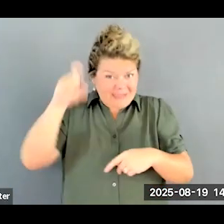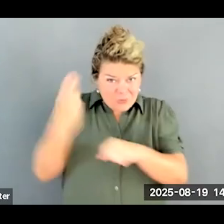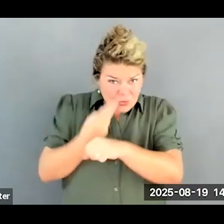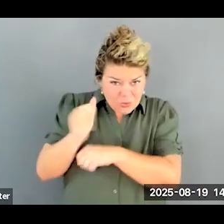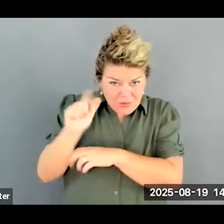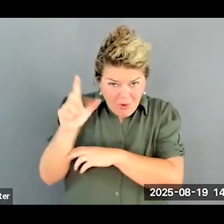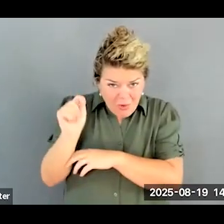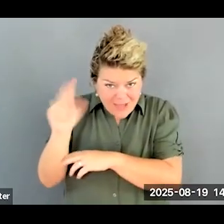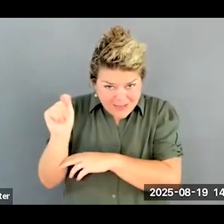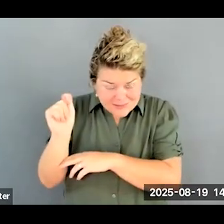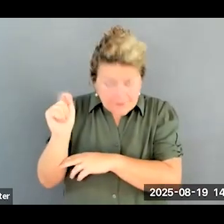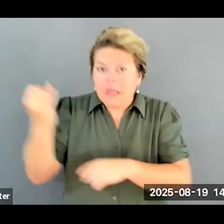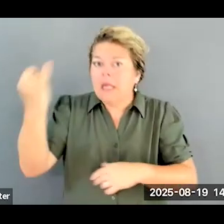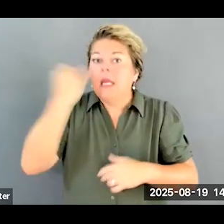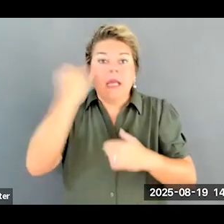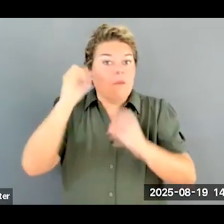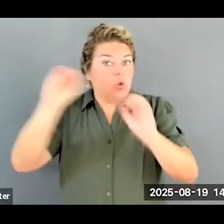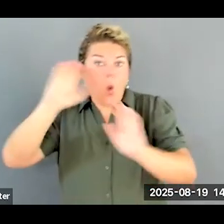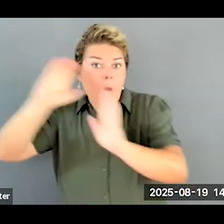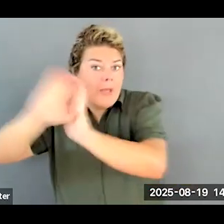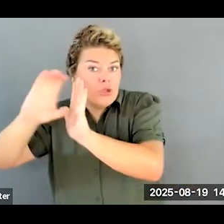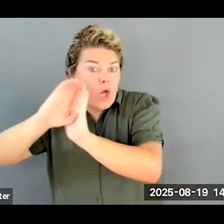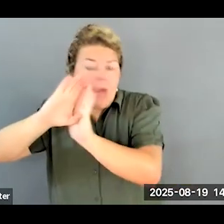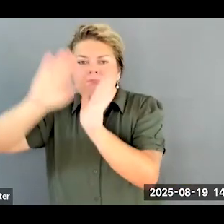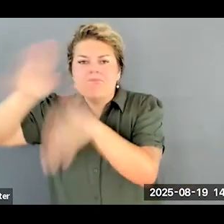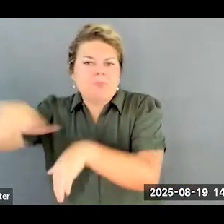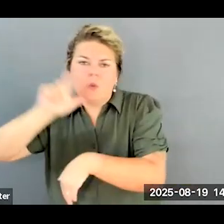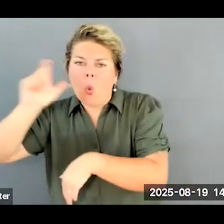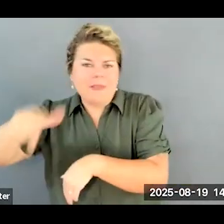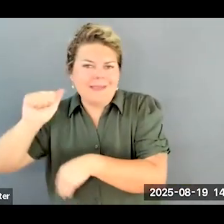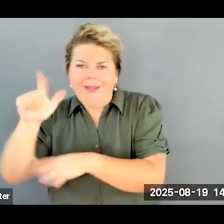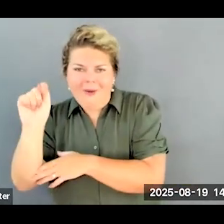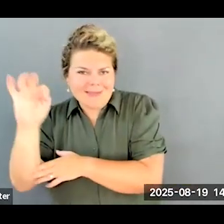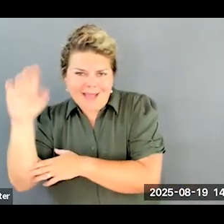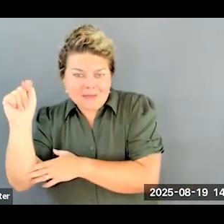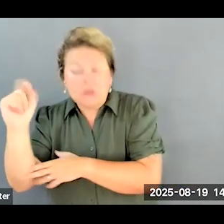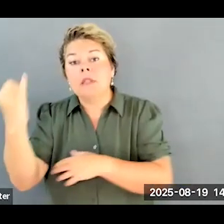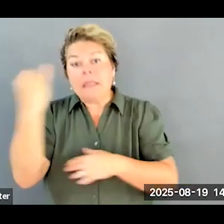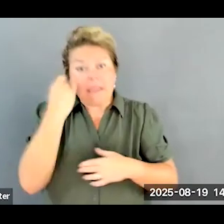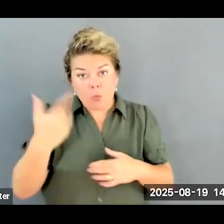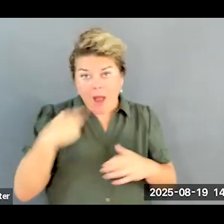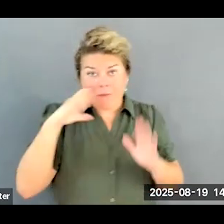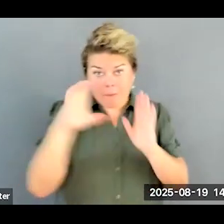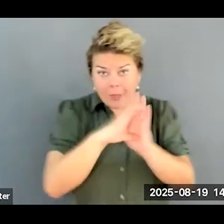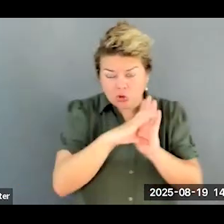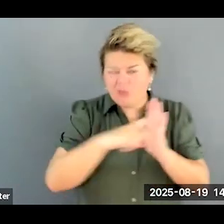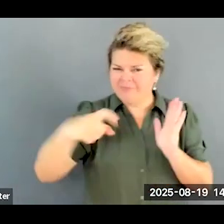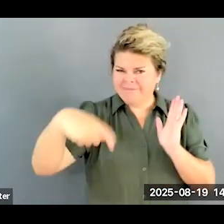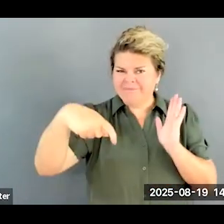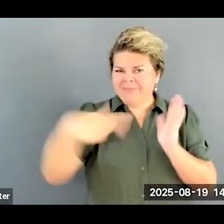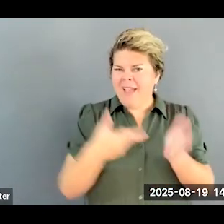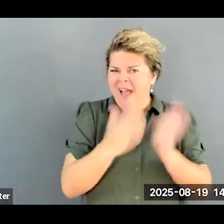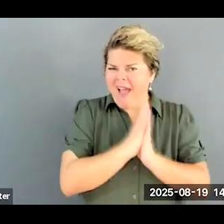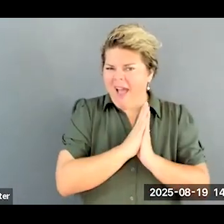an image? If you didn't, you don't need to include any alt text. But if you did, you want to ask those questions I mentioned on the